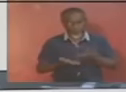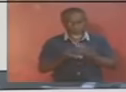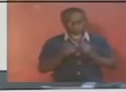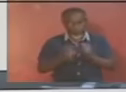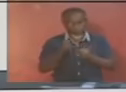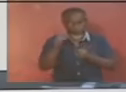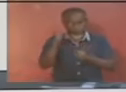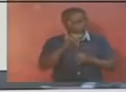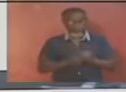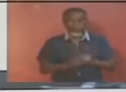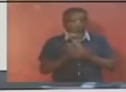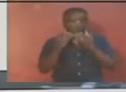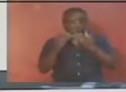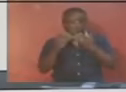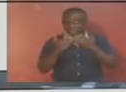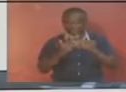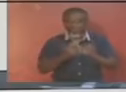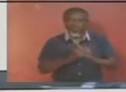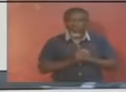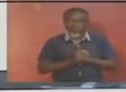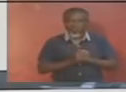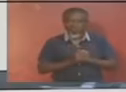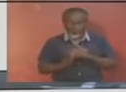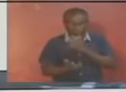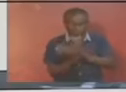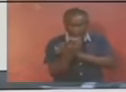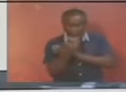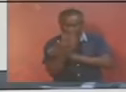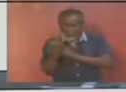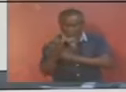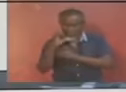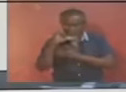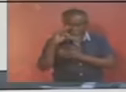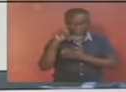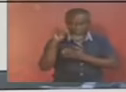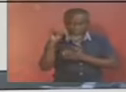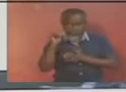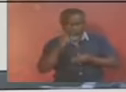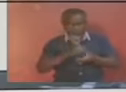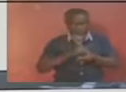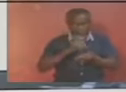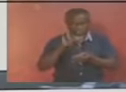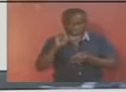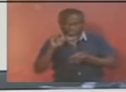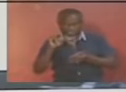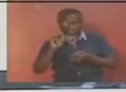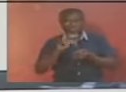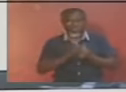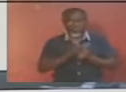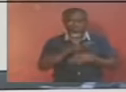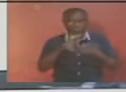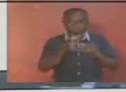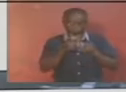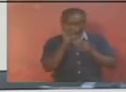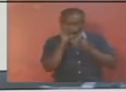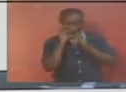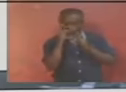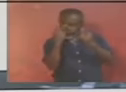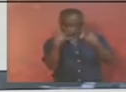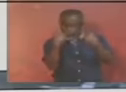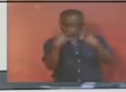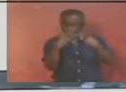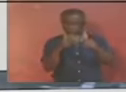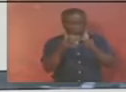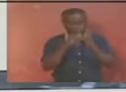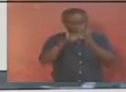Thank you, Ms. Alcantara. Good morning to the CMO, good morning to Dr. Inder, morning to members of the media and members of the viewing and listening